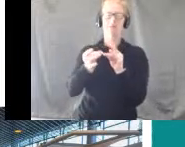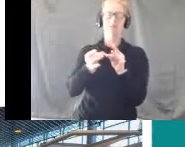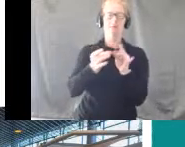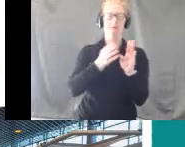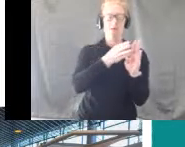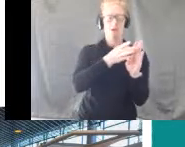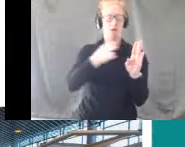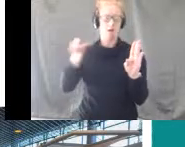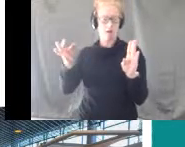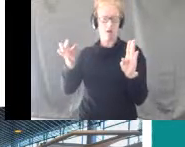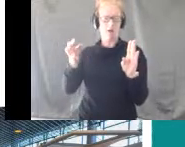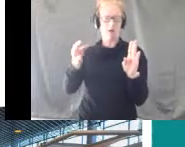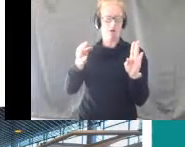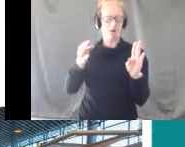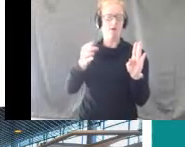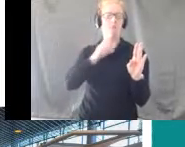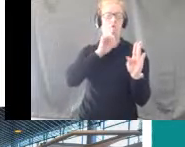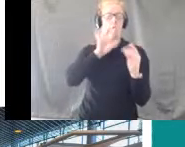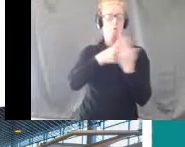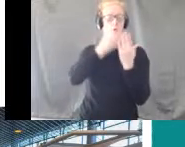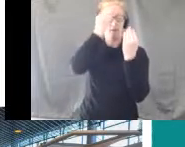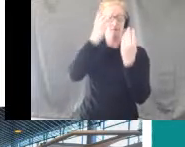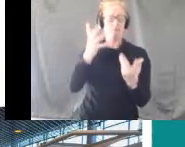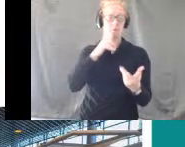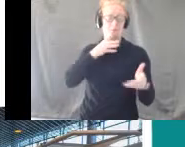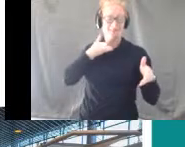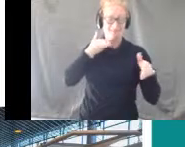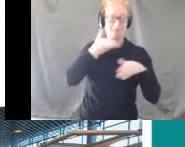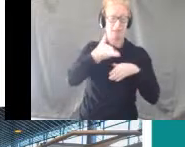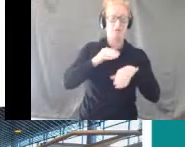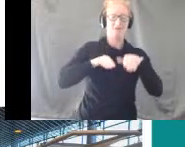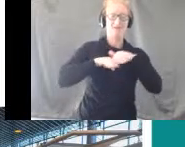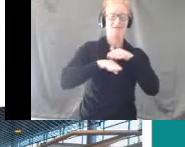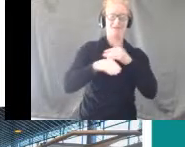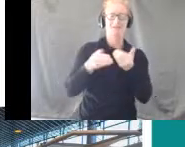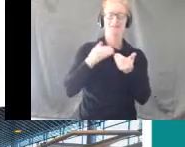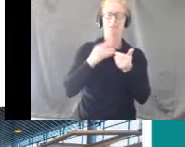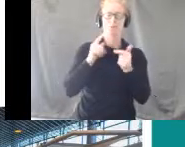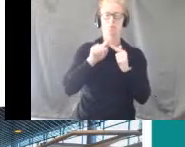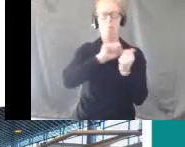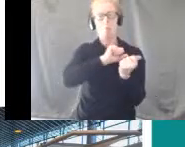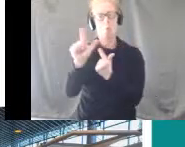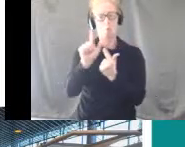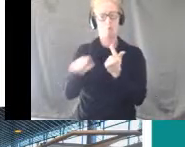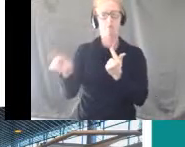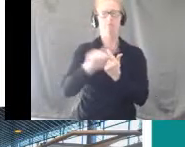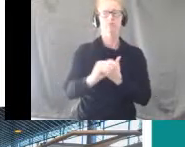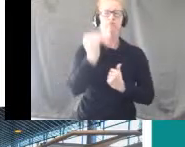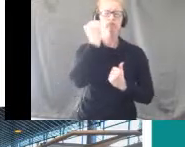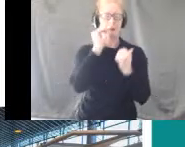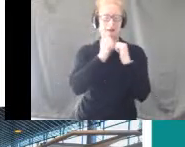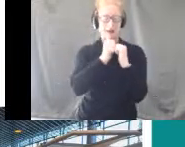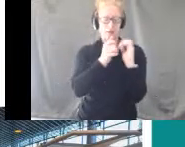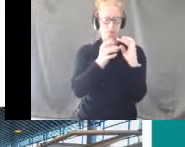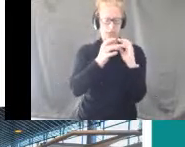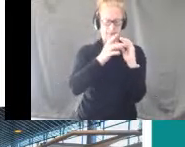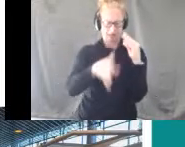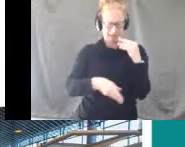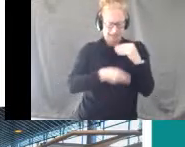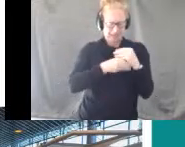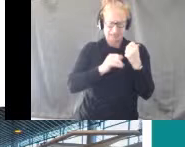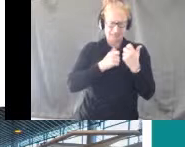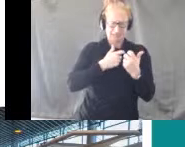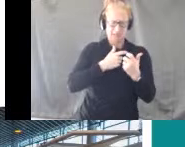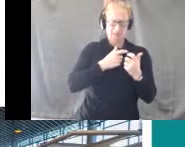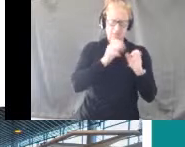approach, making sure that the information held in the draft was accessible and that individuals knew how to comment and provide meaningful